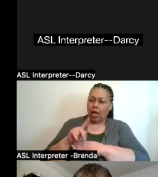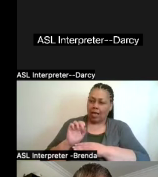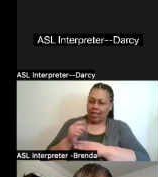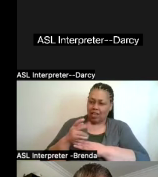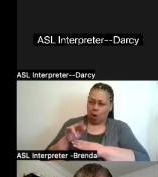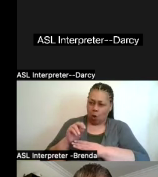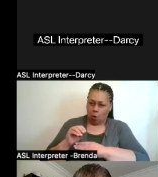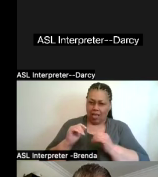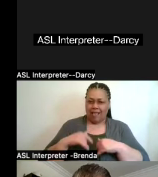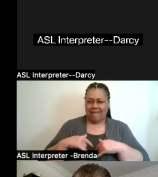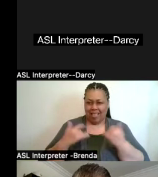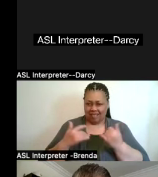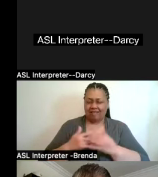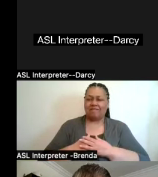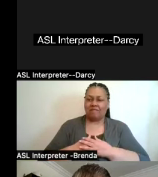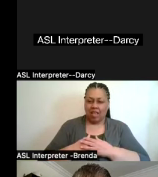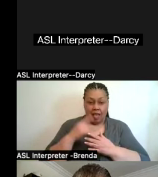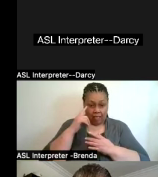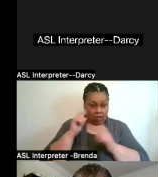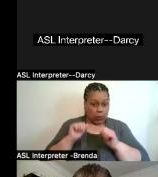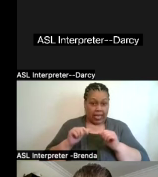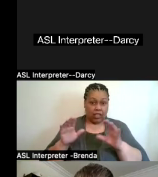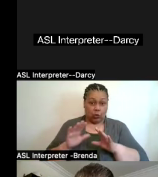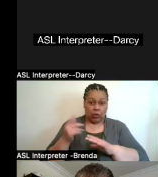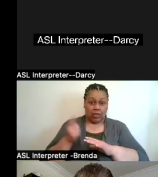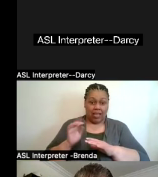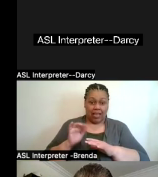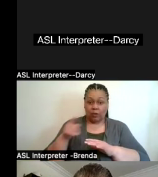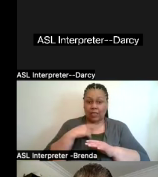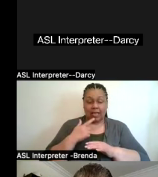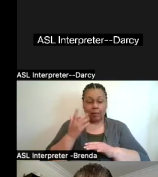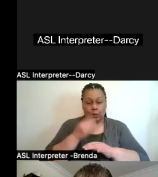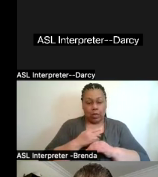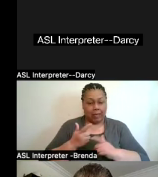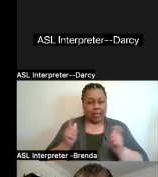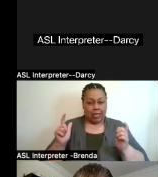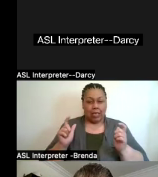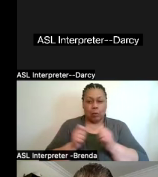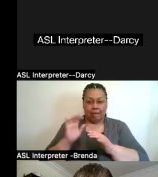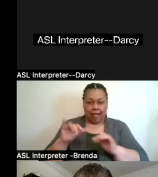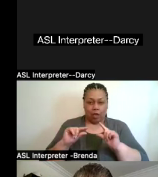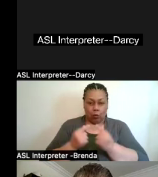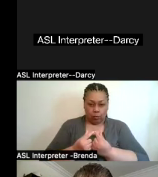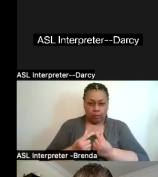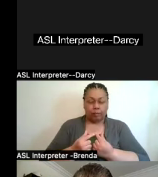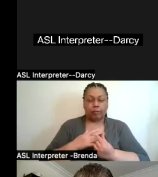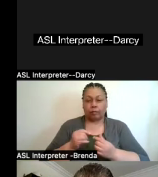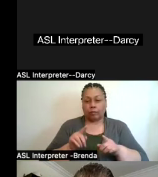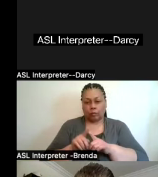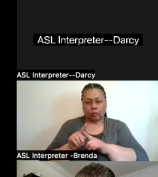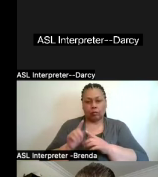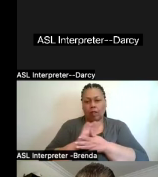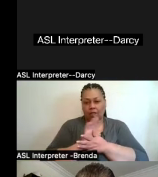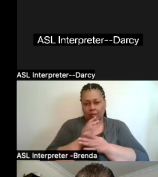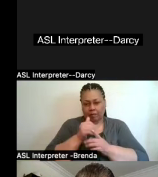I think we could do something, like you said, pretty big for that group. And the film really shows